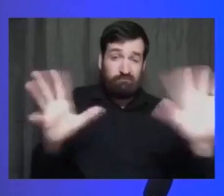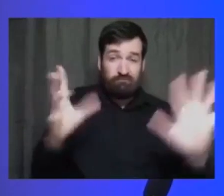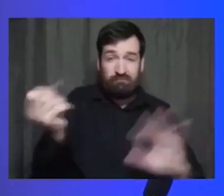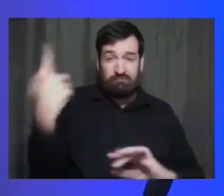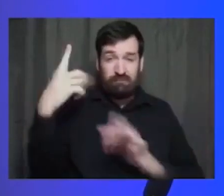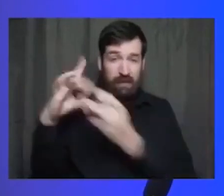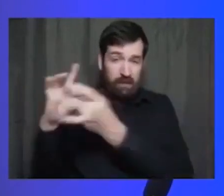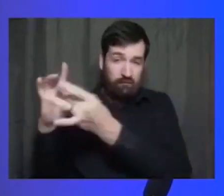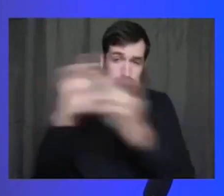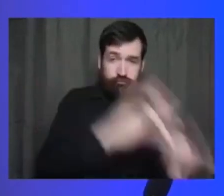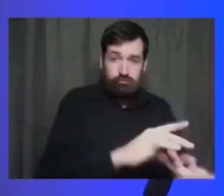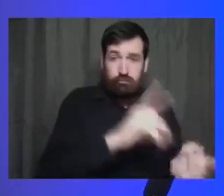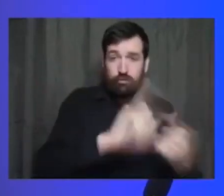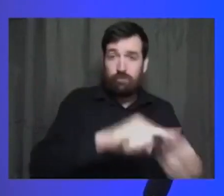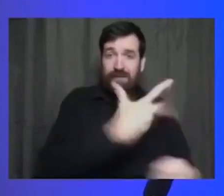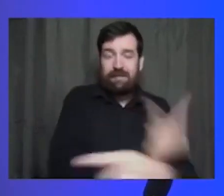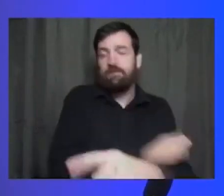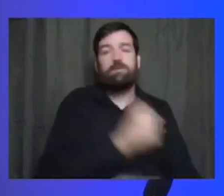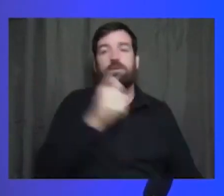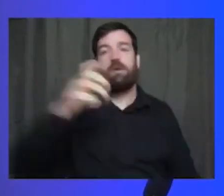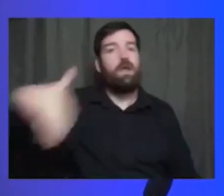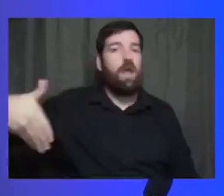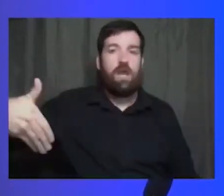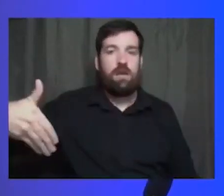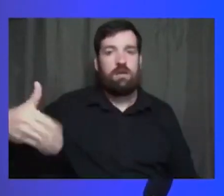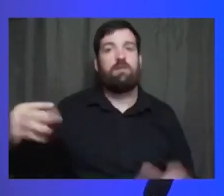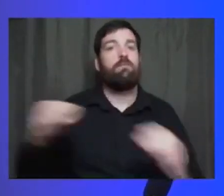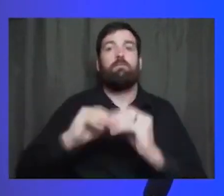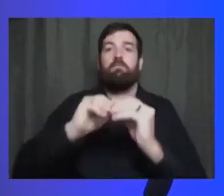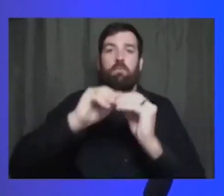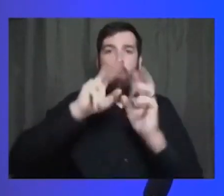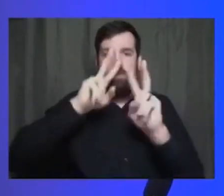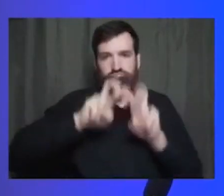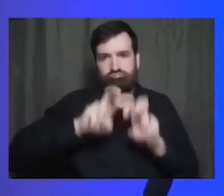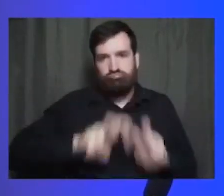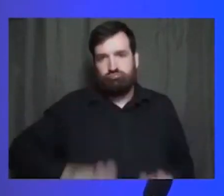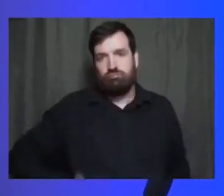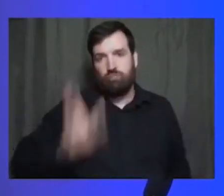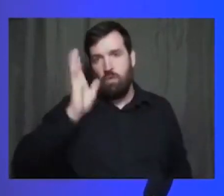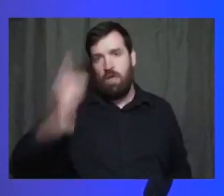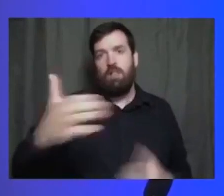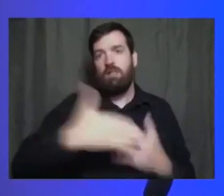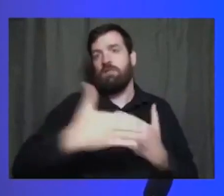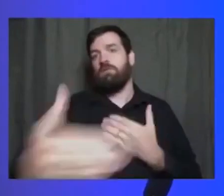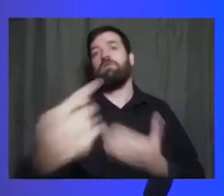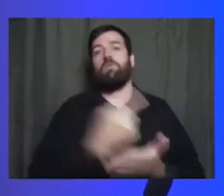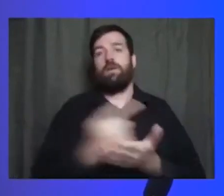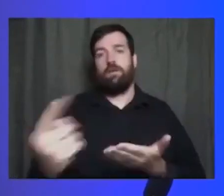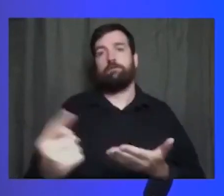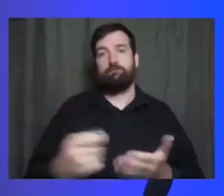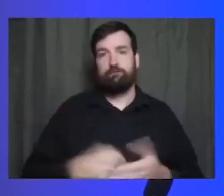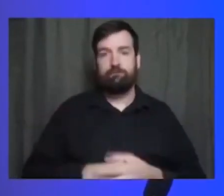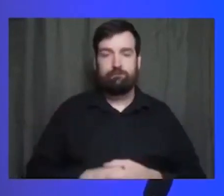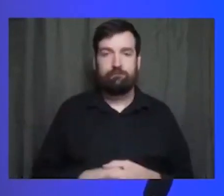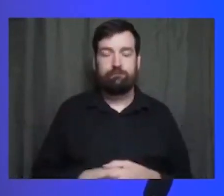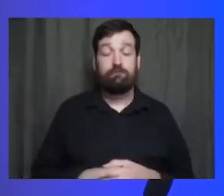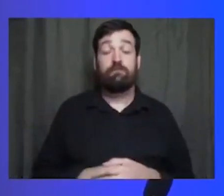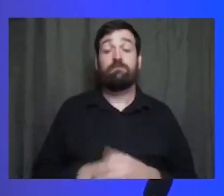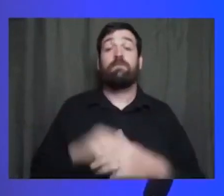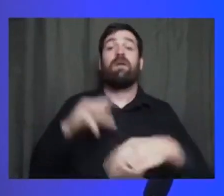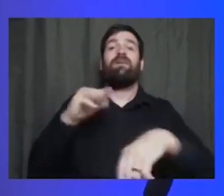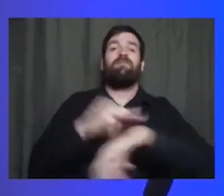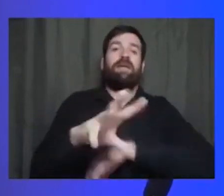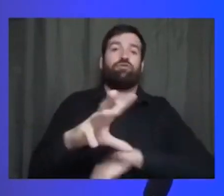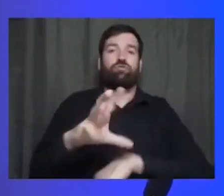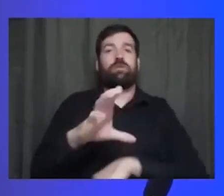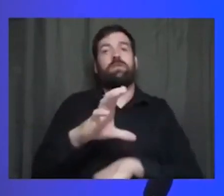point. There's going to be more analysis of the data over the next week or so, and the Advisory Committee on Immunization Practices